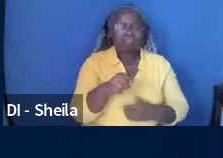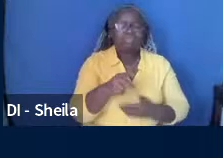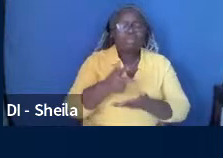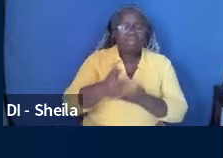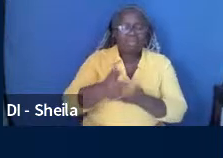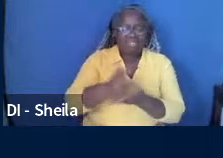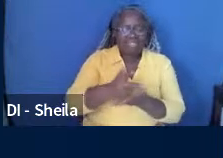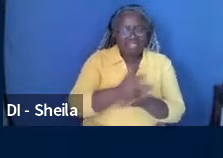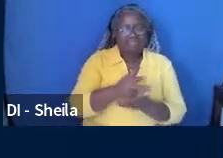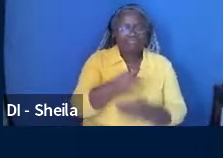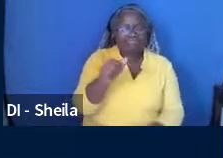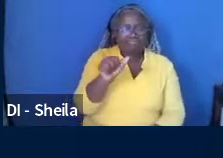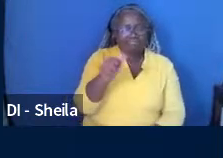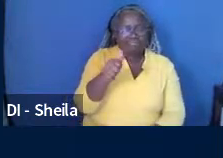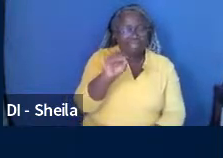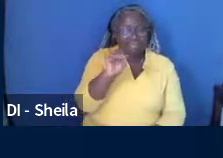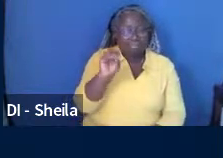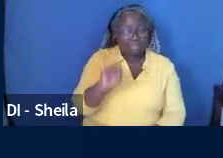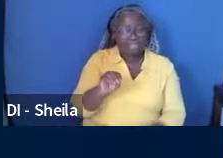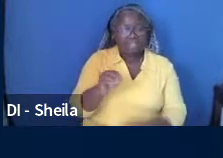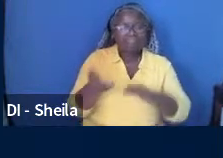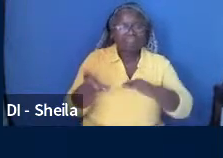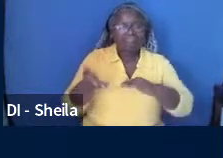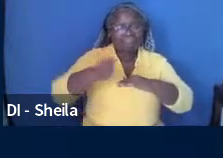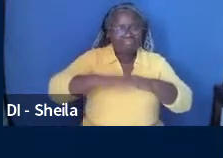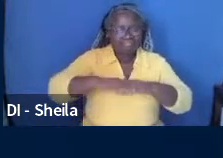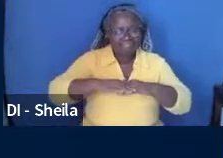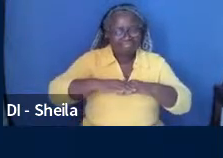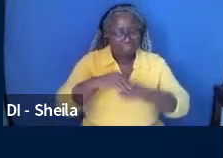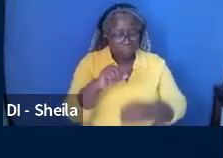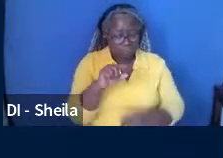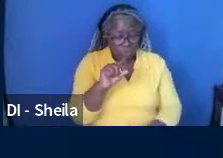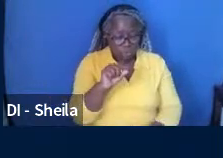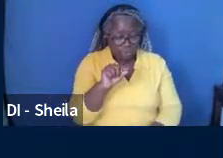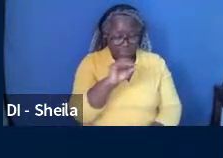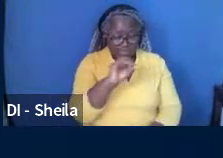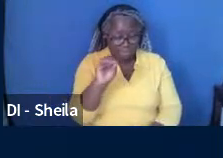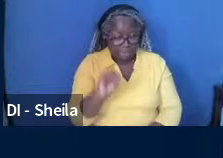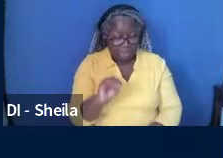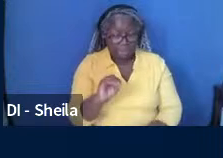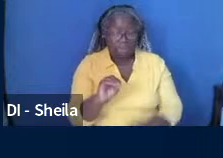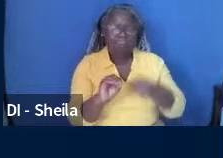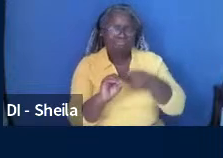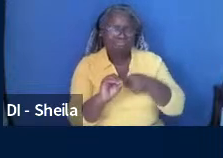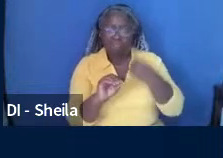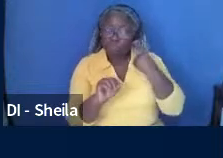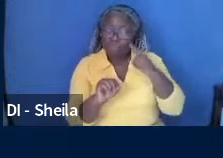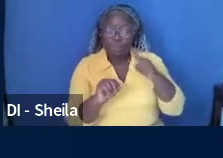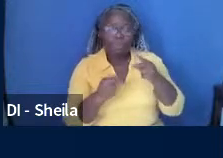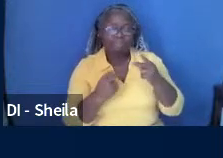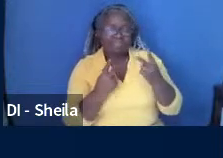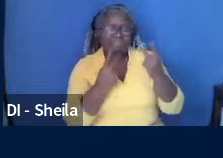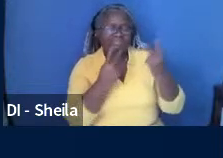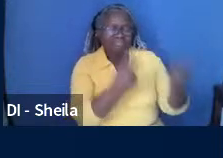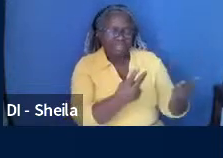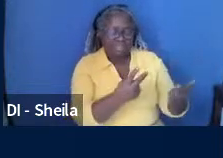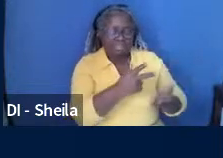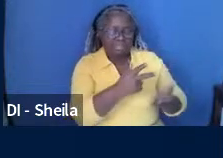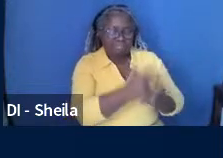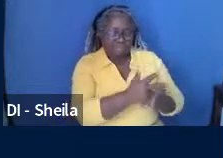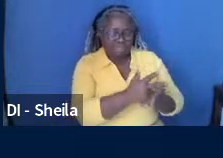facilities, and 20% of patient and visitor parking spaces provided to serve rehabilitation facilities specializing in the